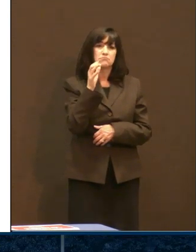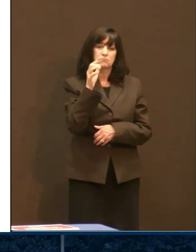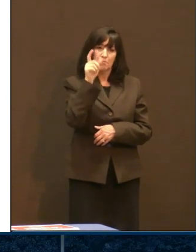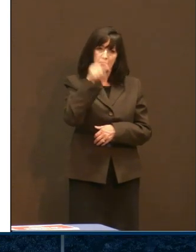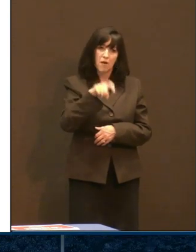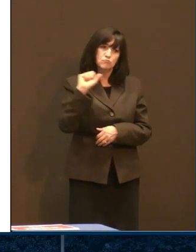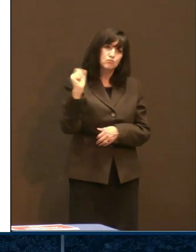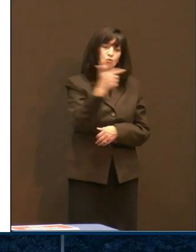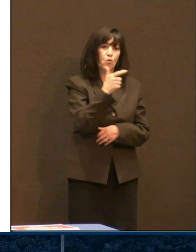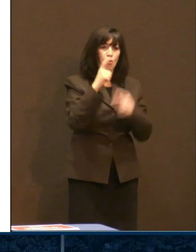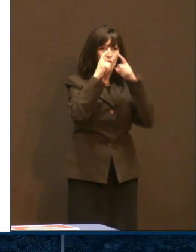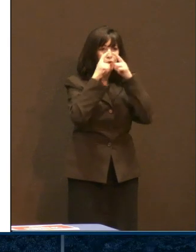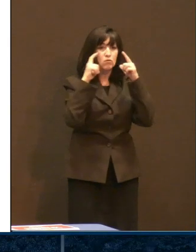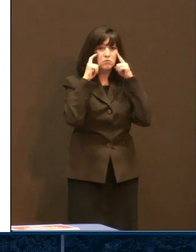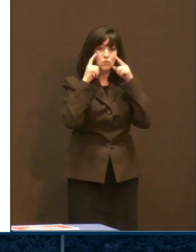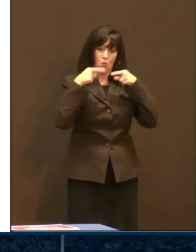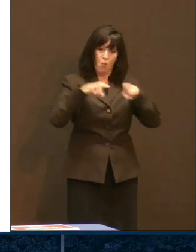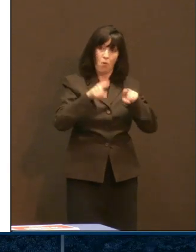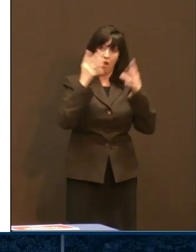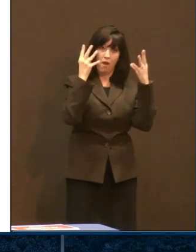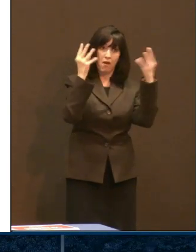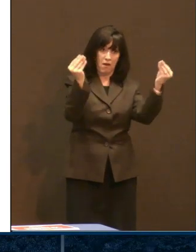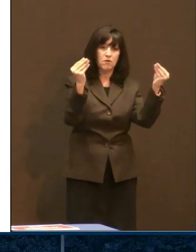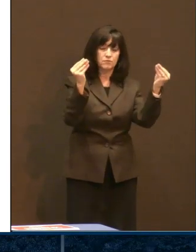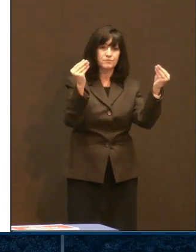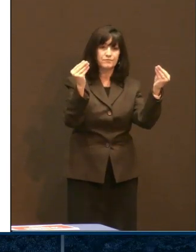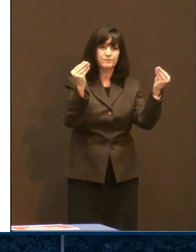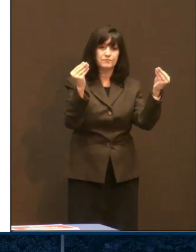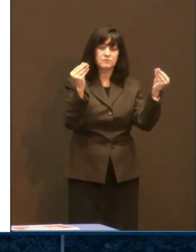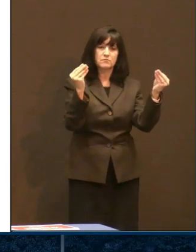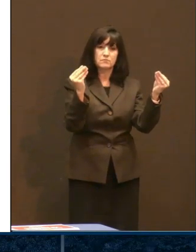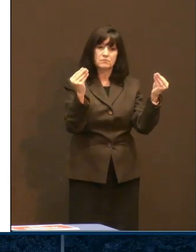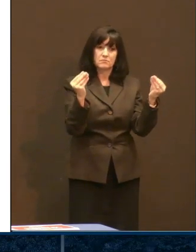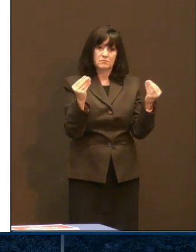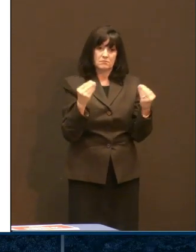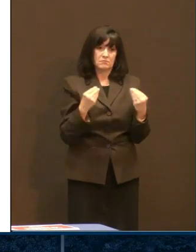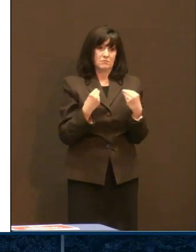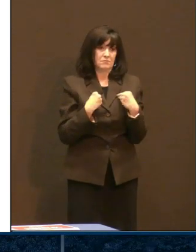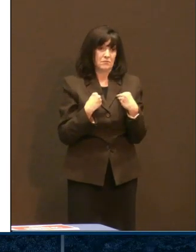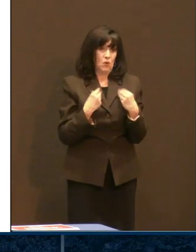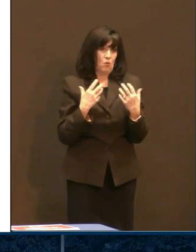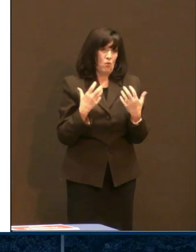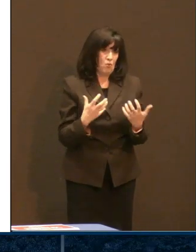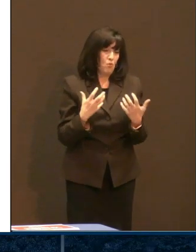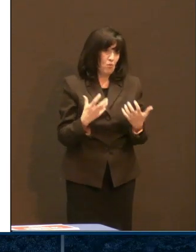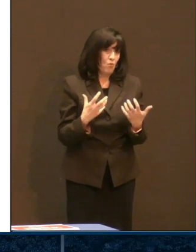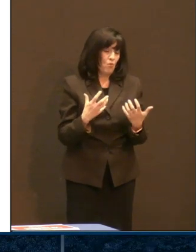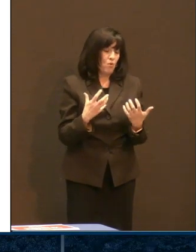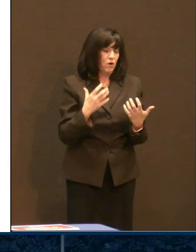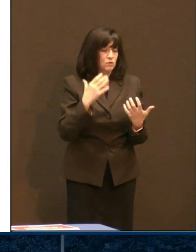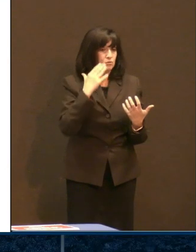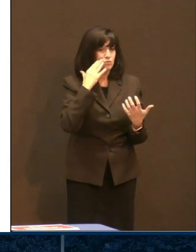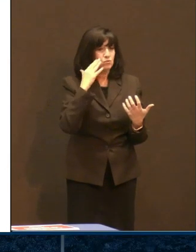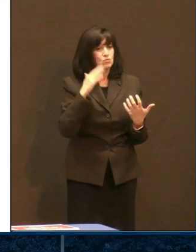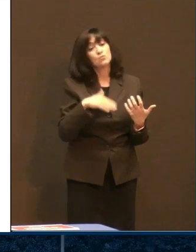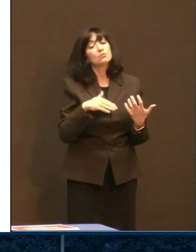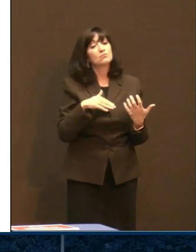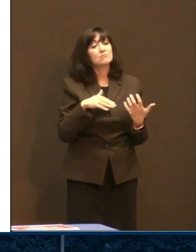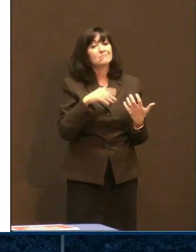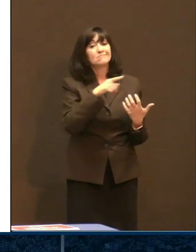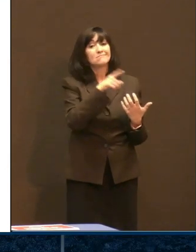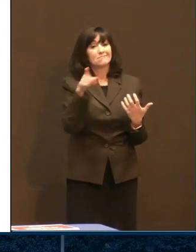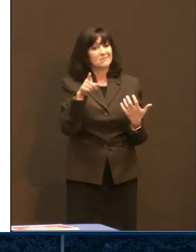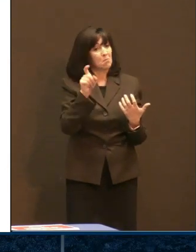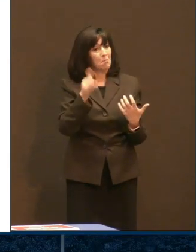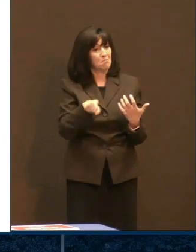on voluntary compliance, but we have to show that there's teeth behind it, and it's really for everybody's